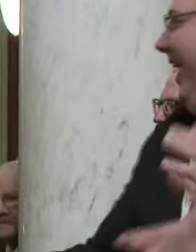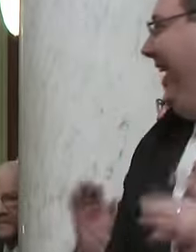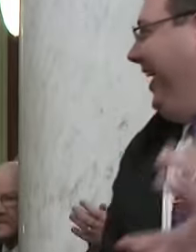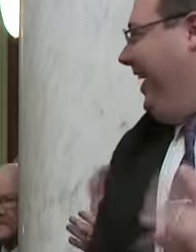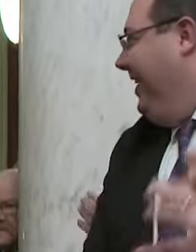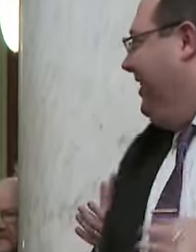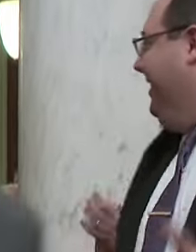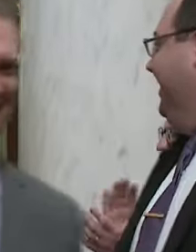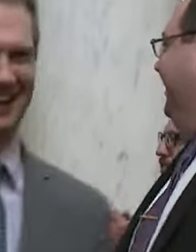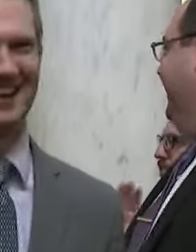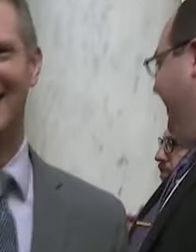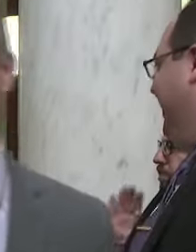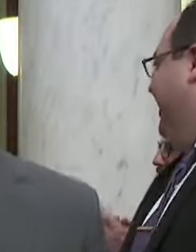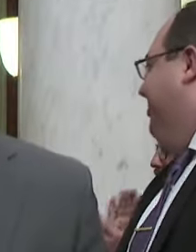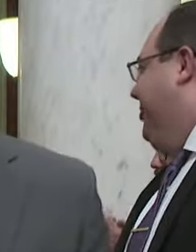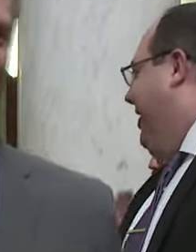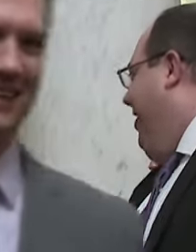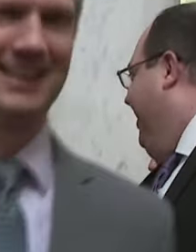And there's the introduction